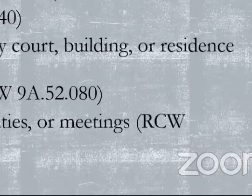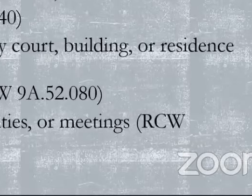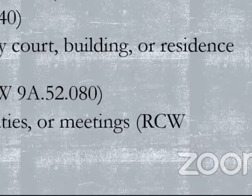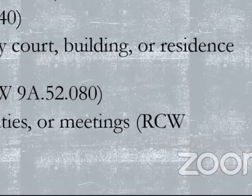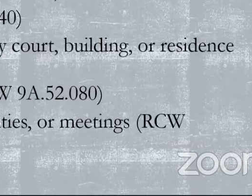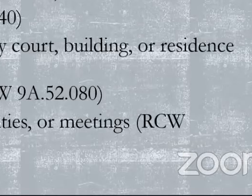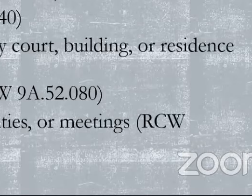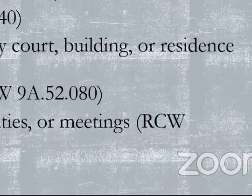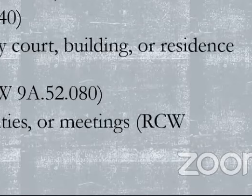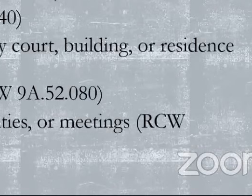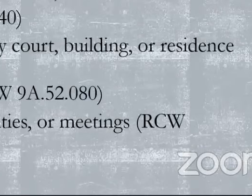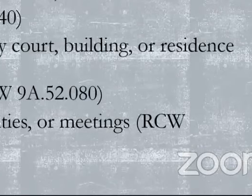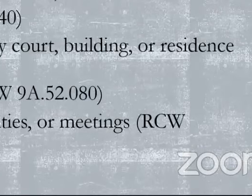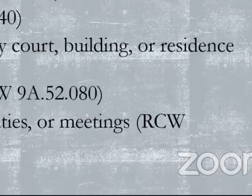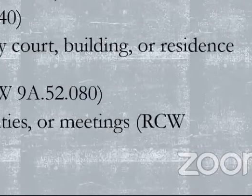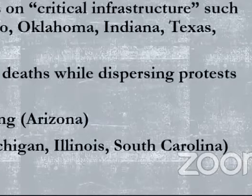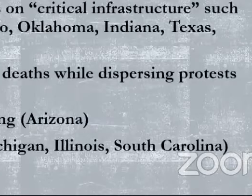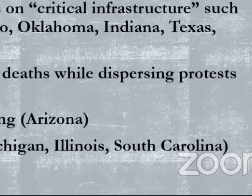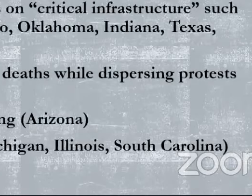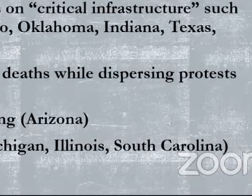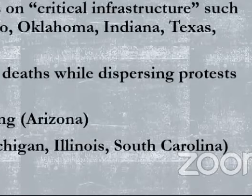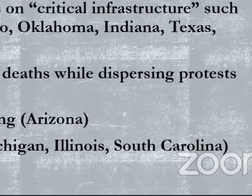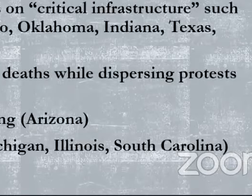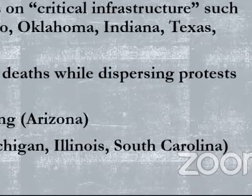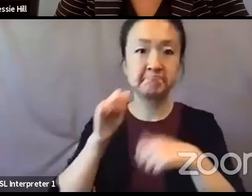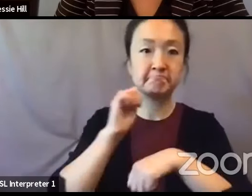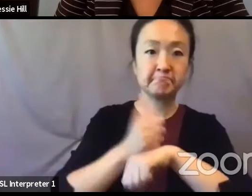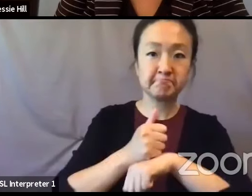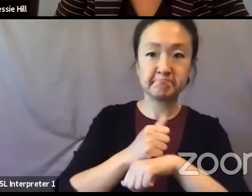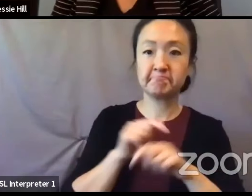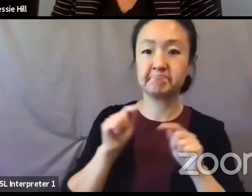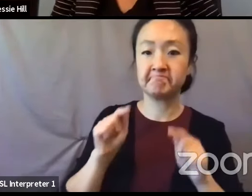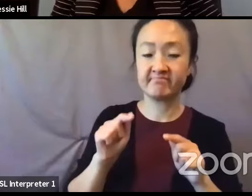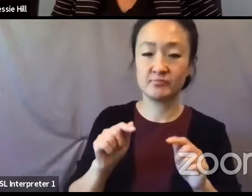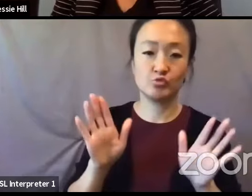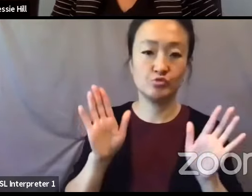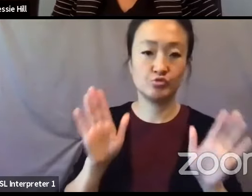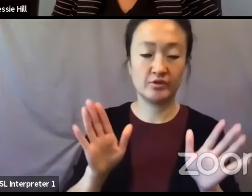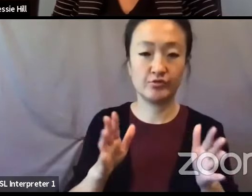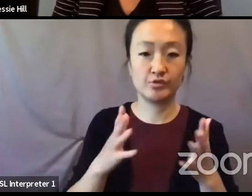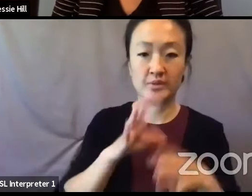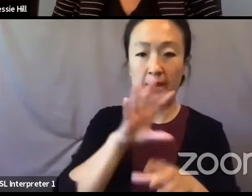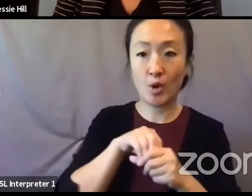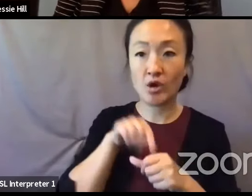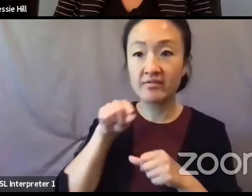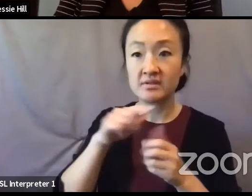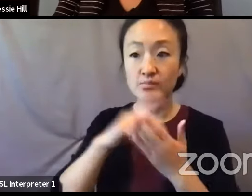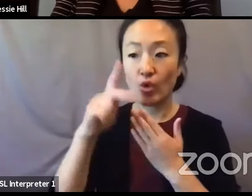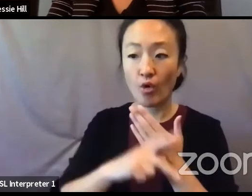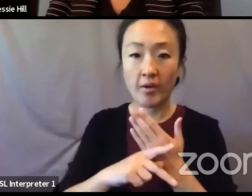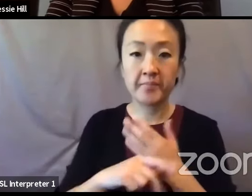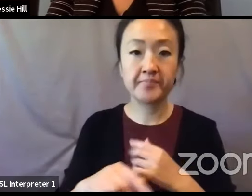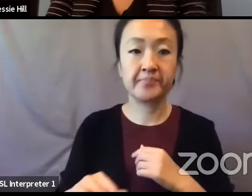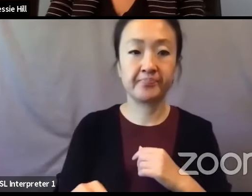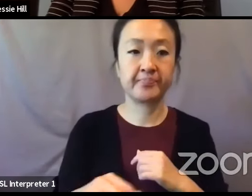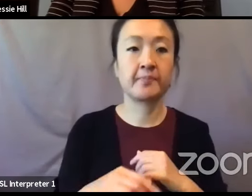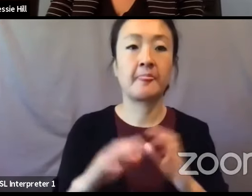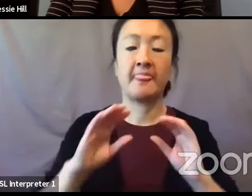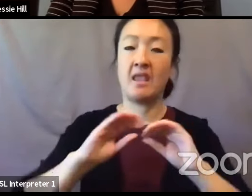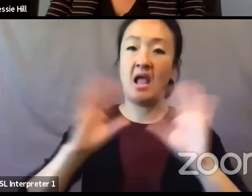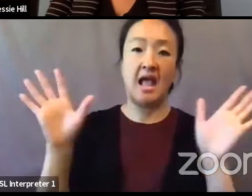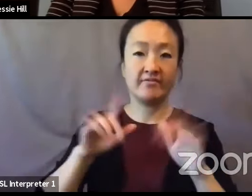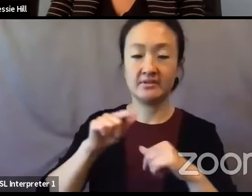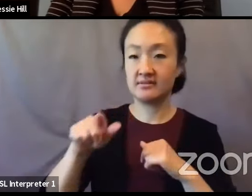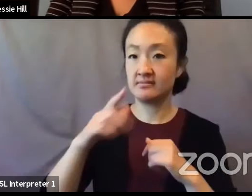together. It's always great to be a part of these programs, although obviously the impetus